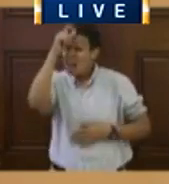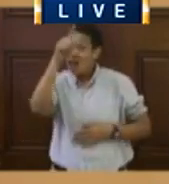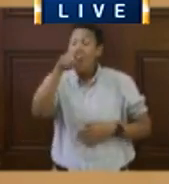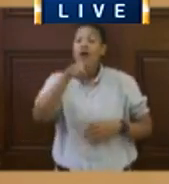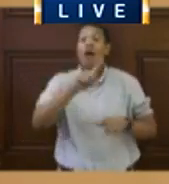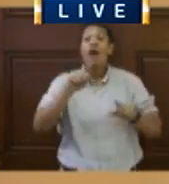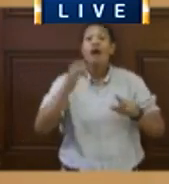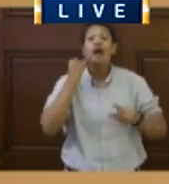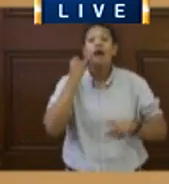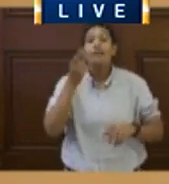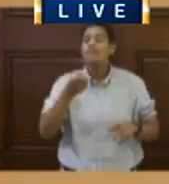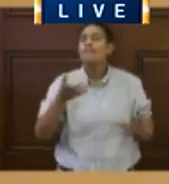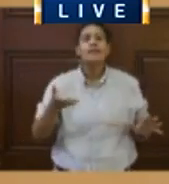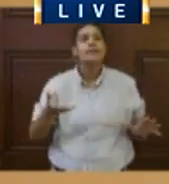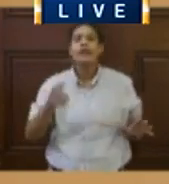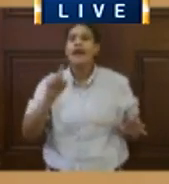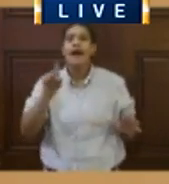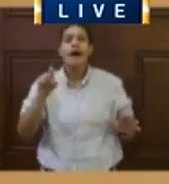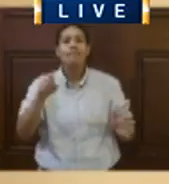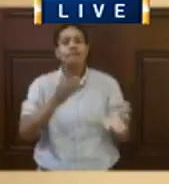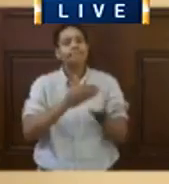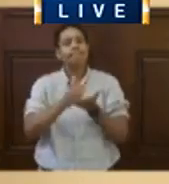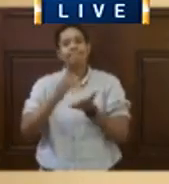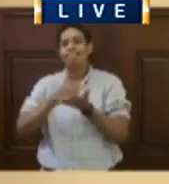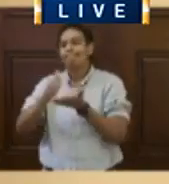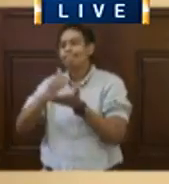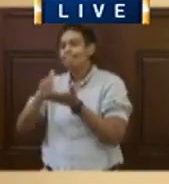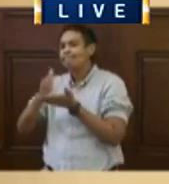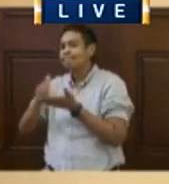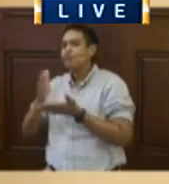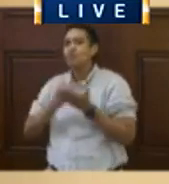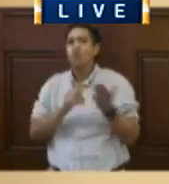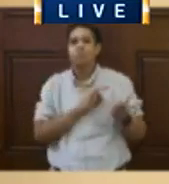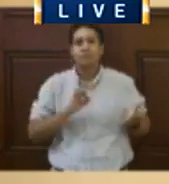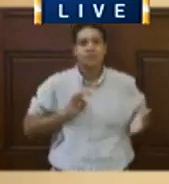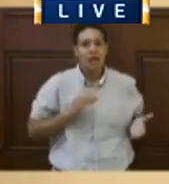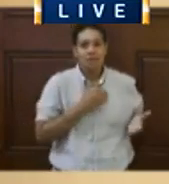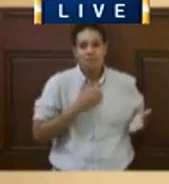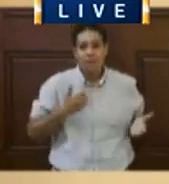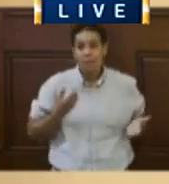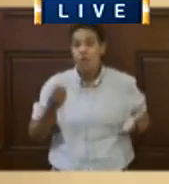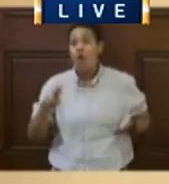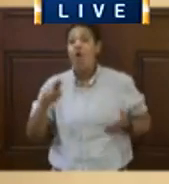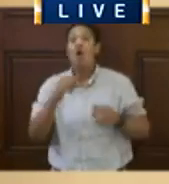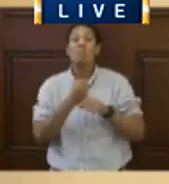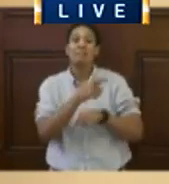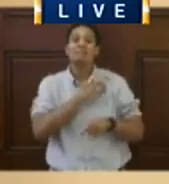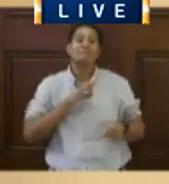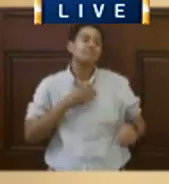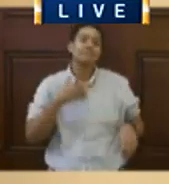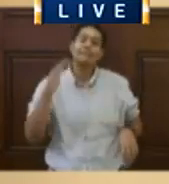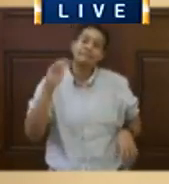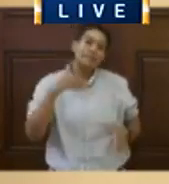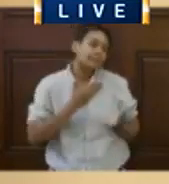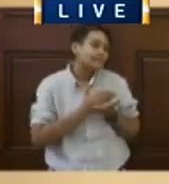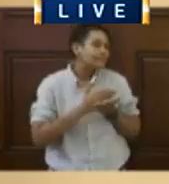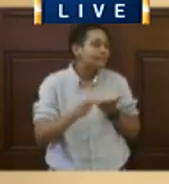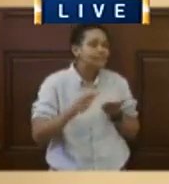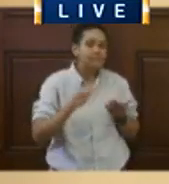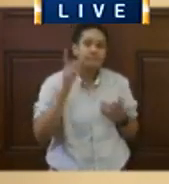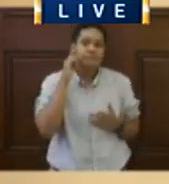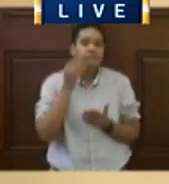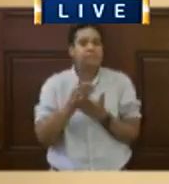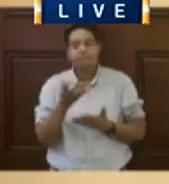if they have to lay off an employee or terminate or make an employee redundant, that they upload the information